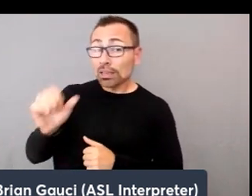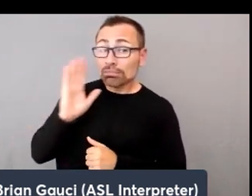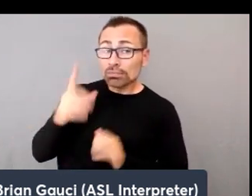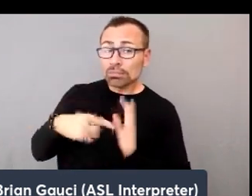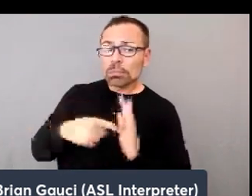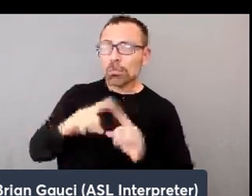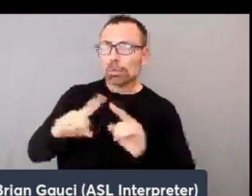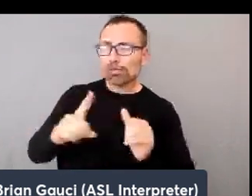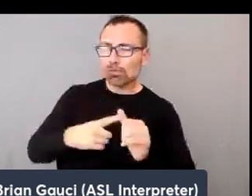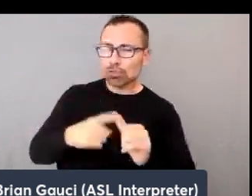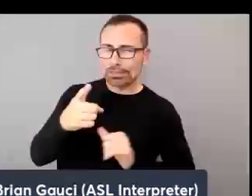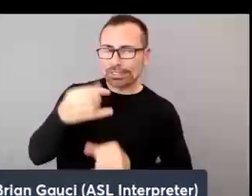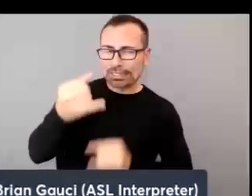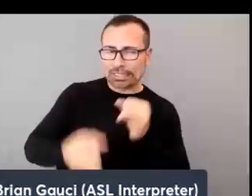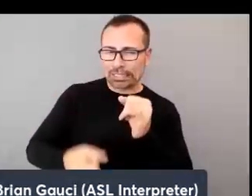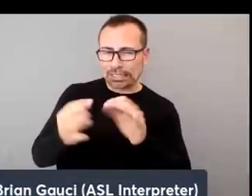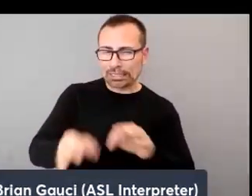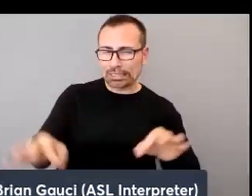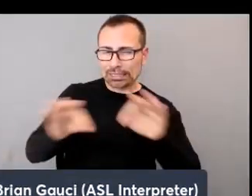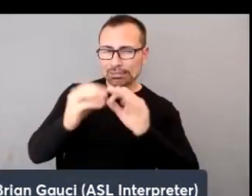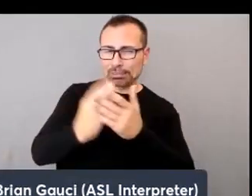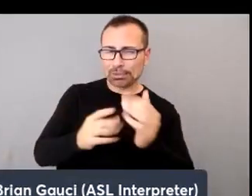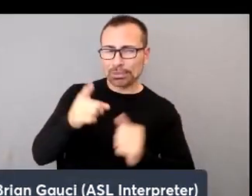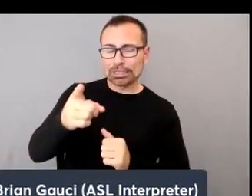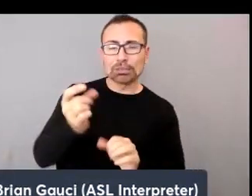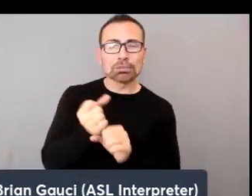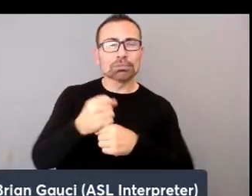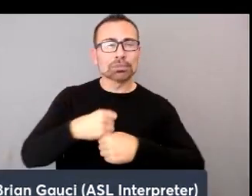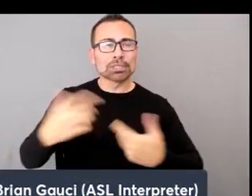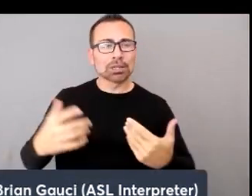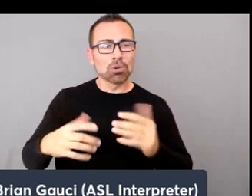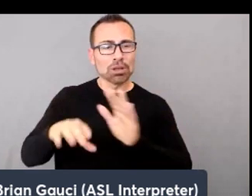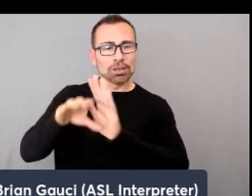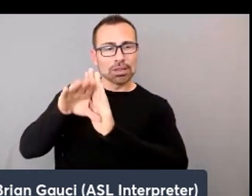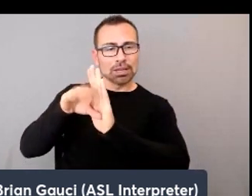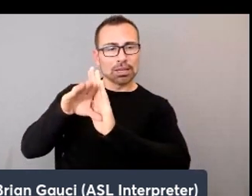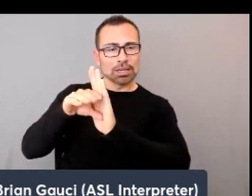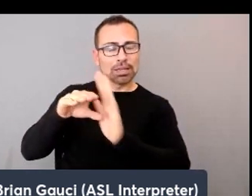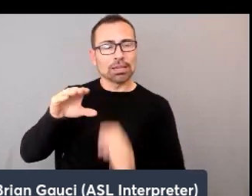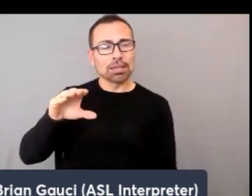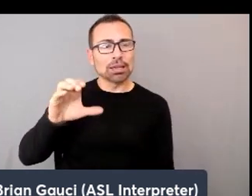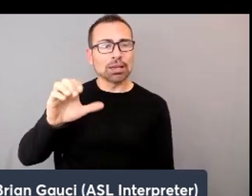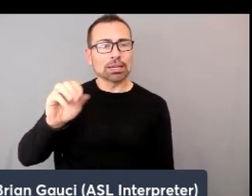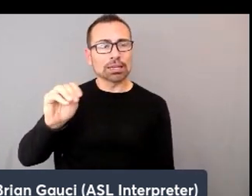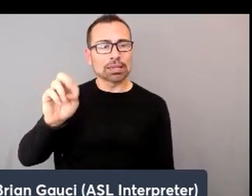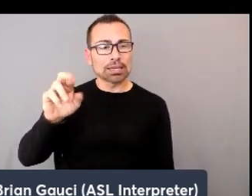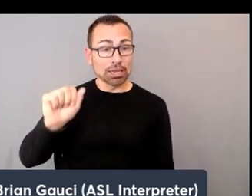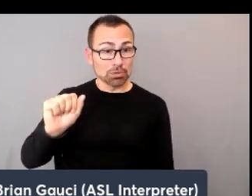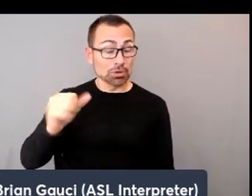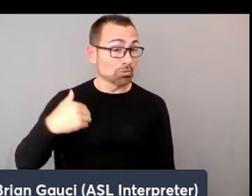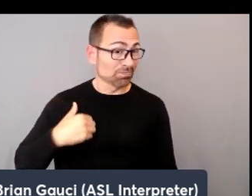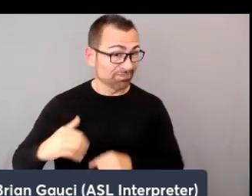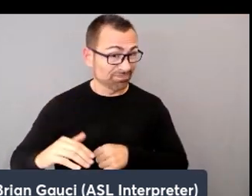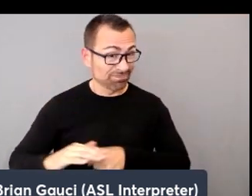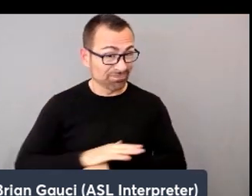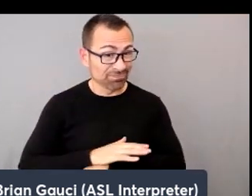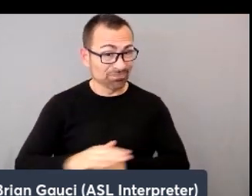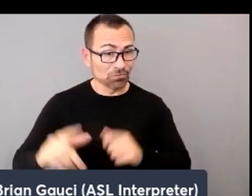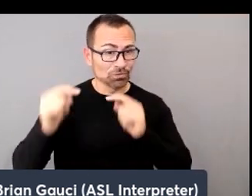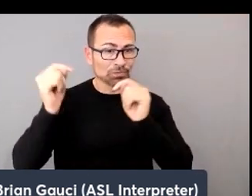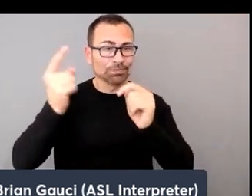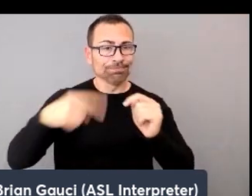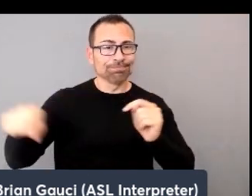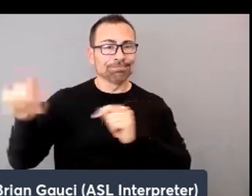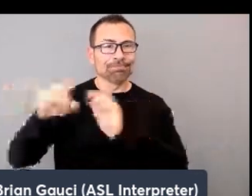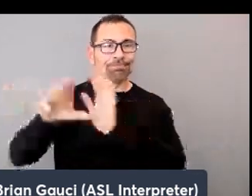Last important piece here is we're creating a camera. We have a whole camera tutorial that you can dive deeper into, but this is